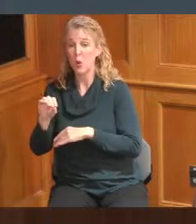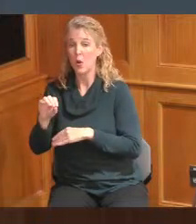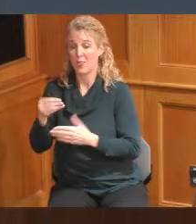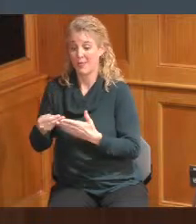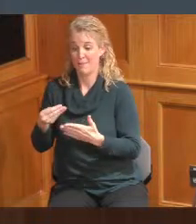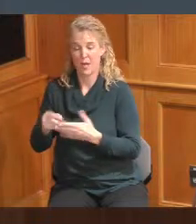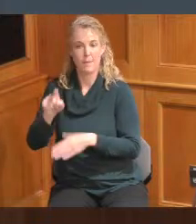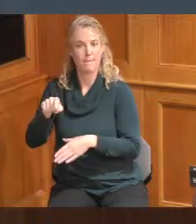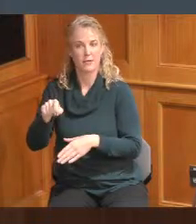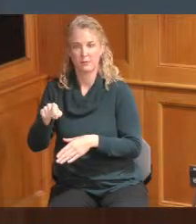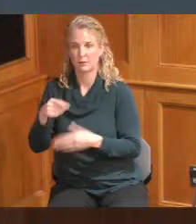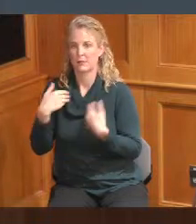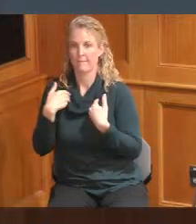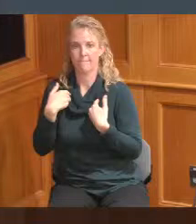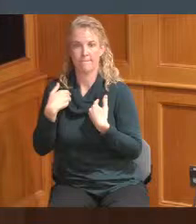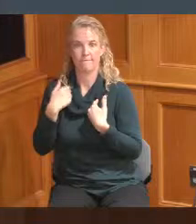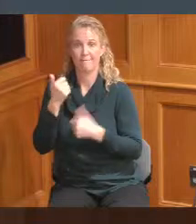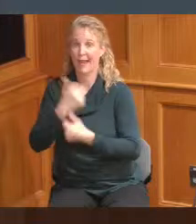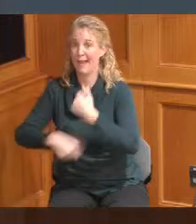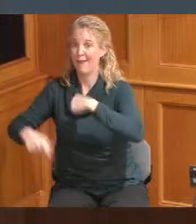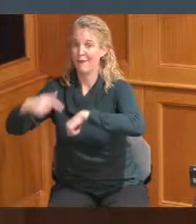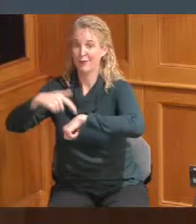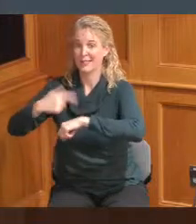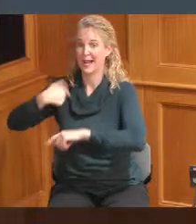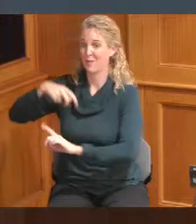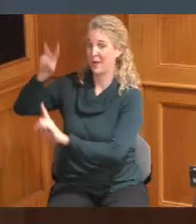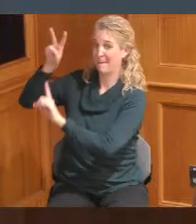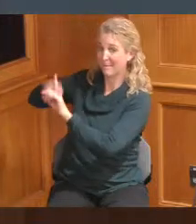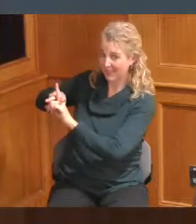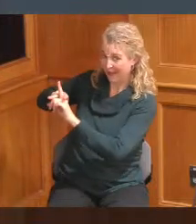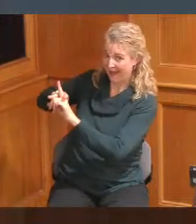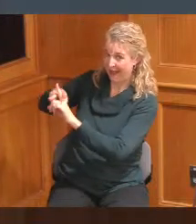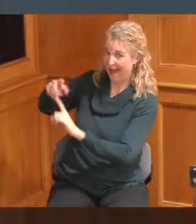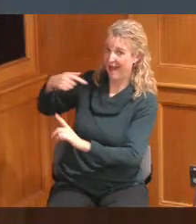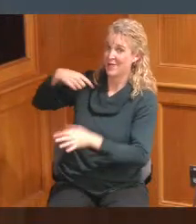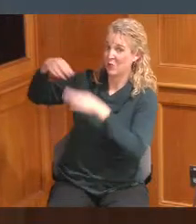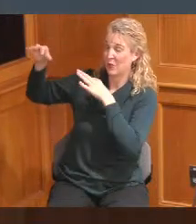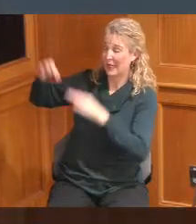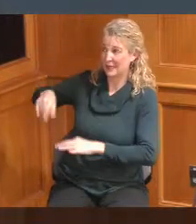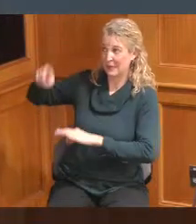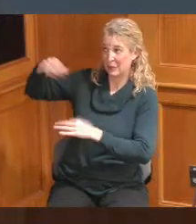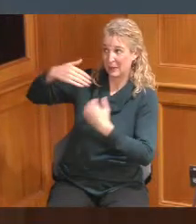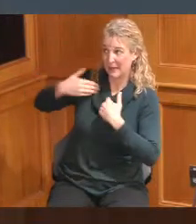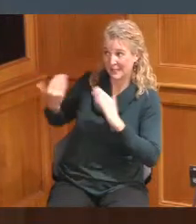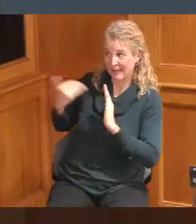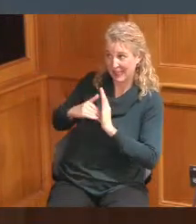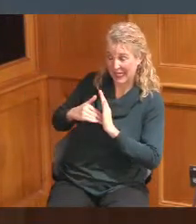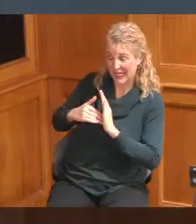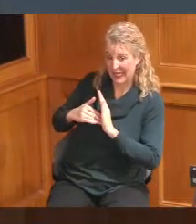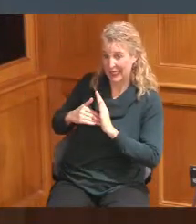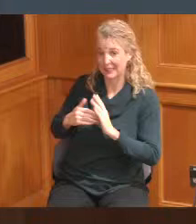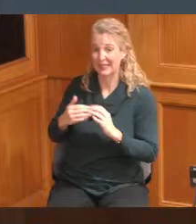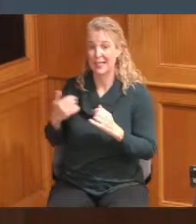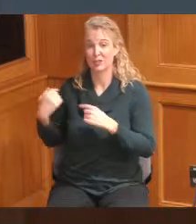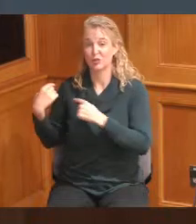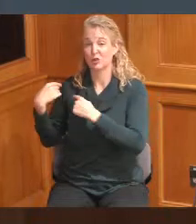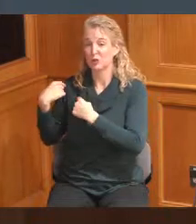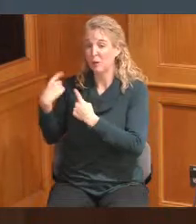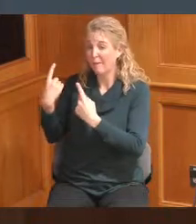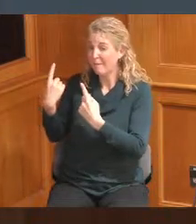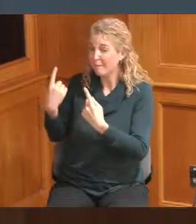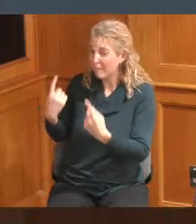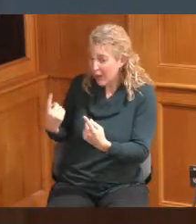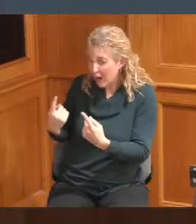continue. We make that case every time when we're talking to our representatives from Washington. And I have no indication that that will